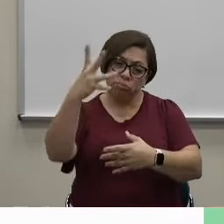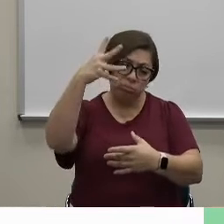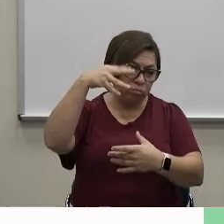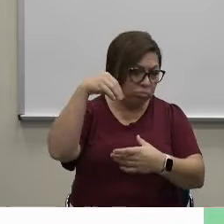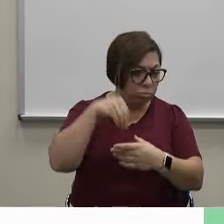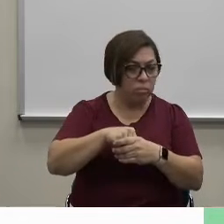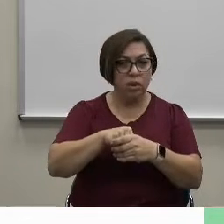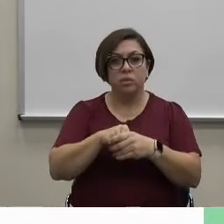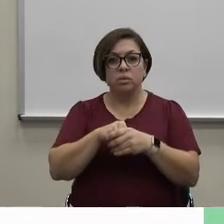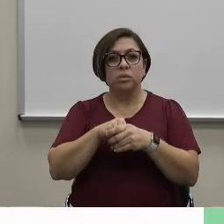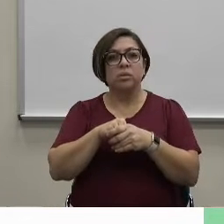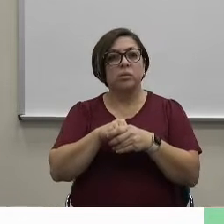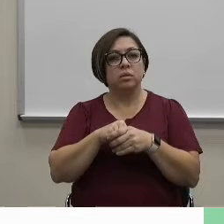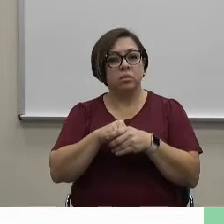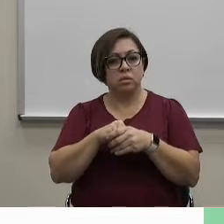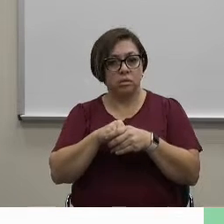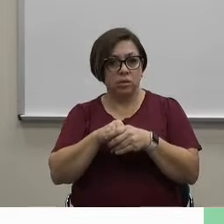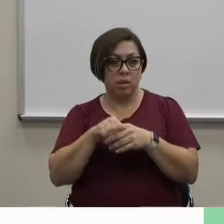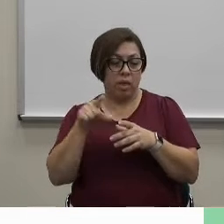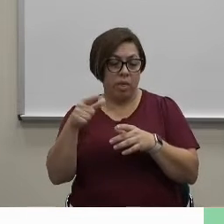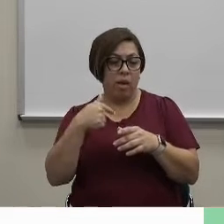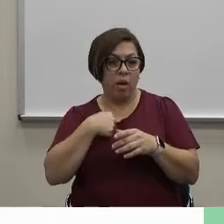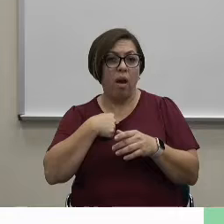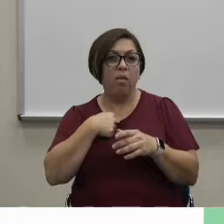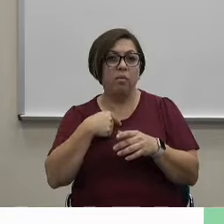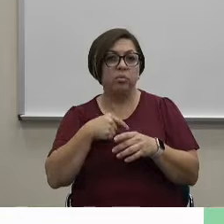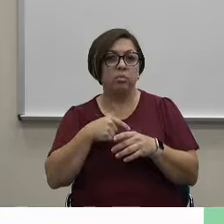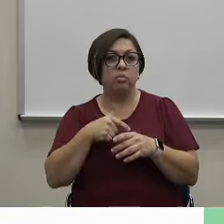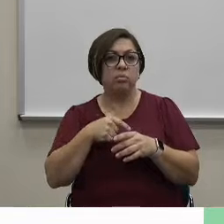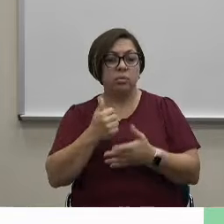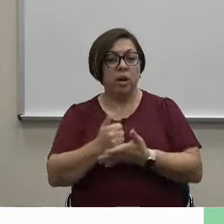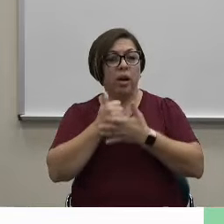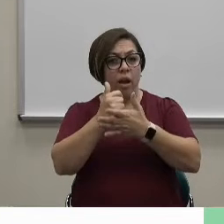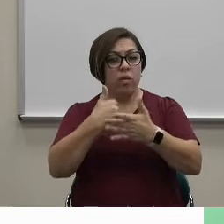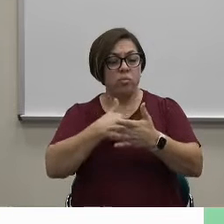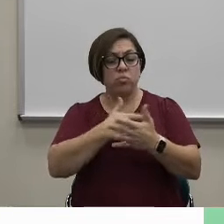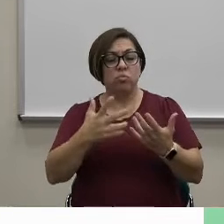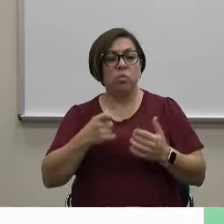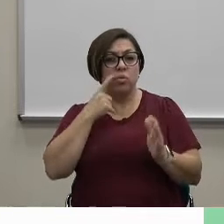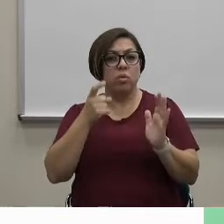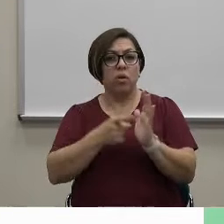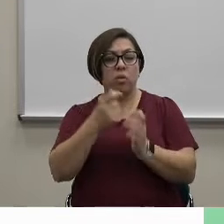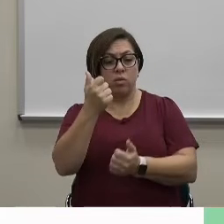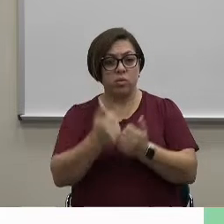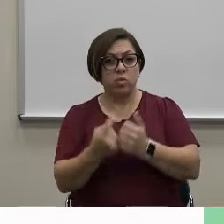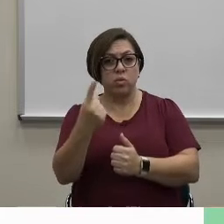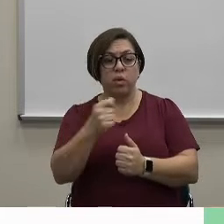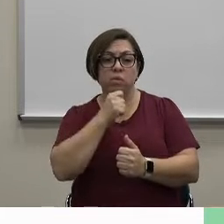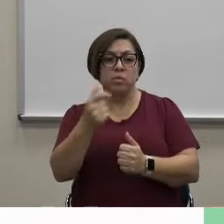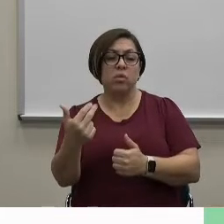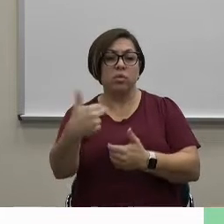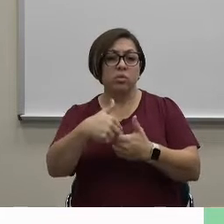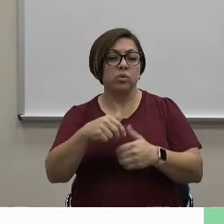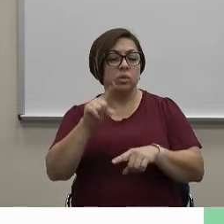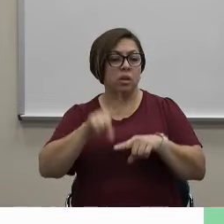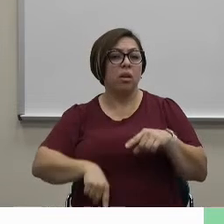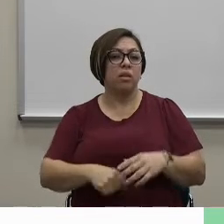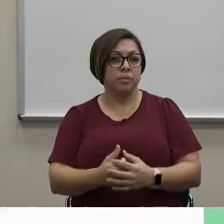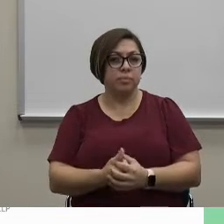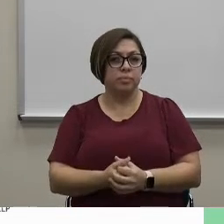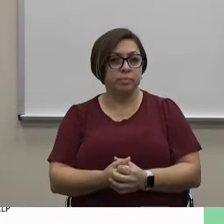meetings and each has made a very valuable contribution, so we certainly want to recognize each of them, even if they were not able to be here this evening.